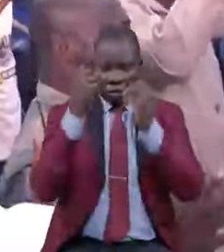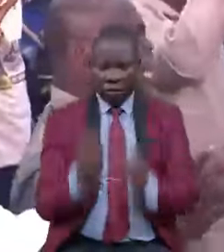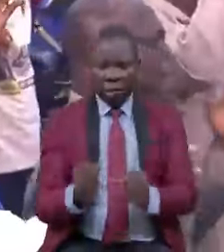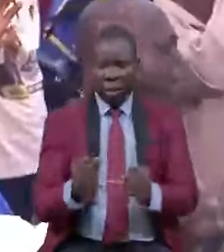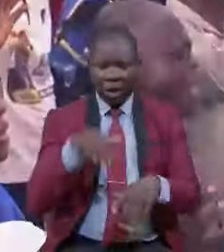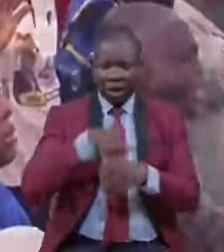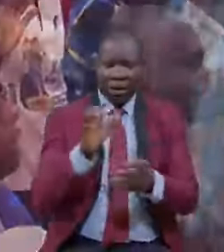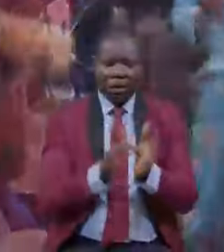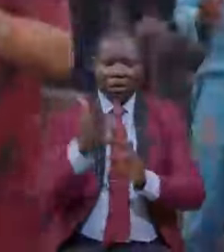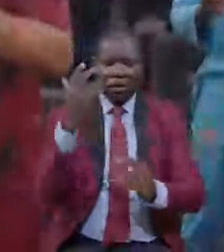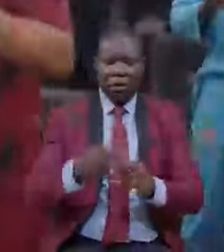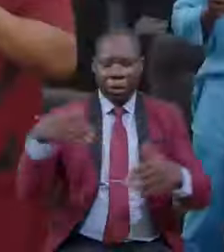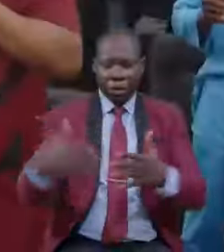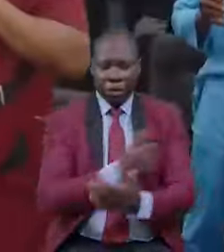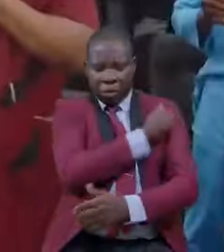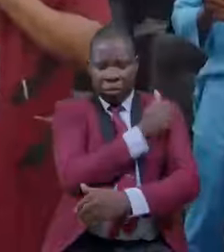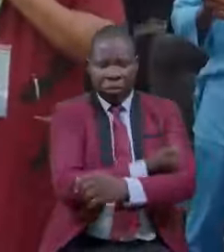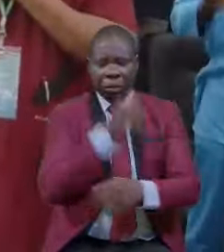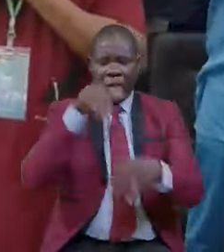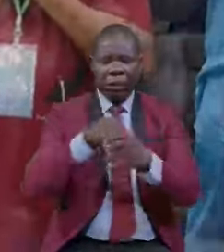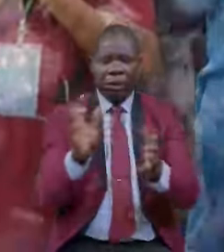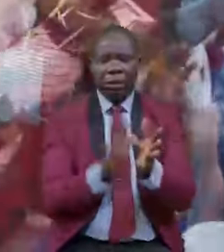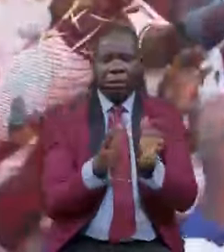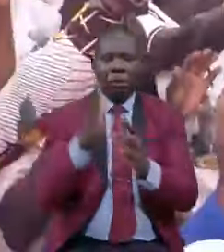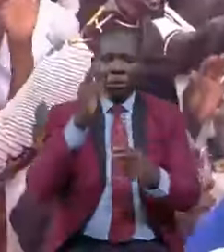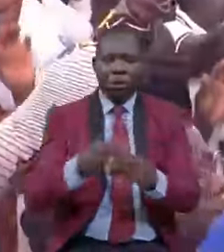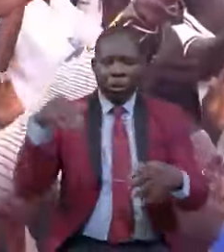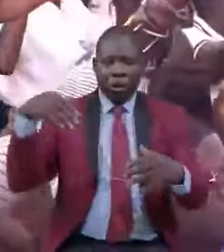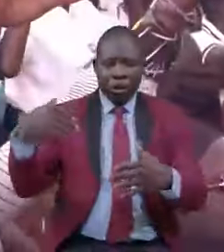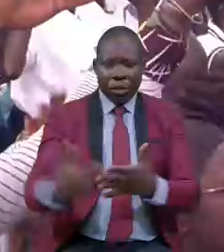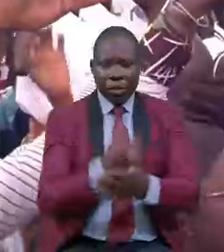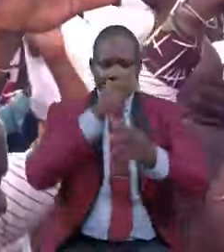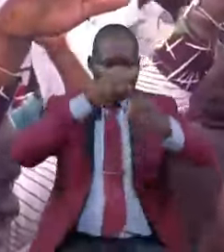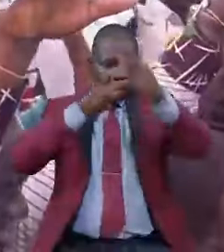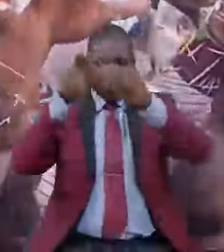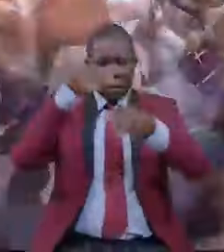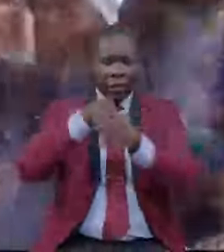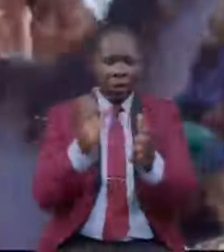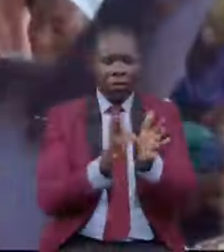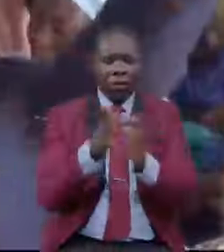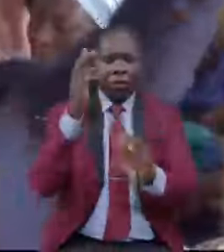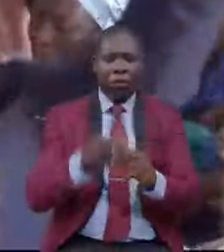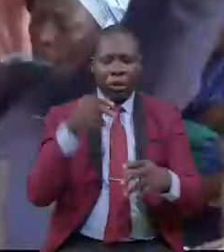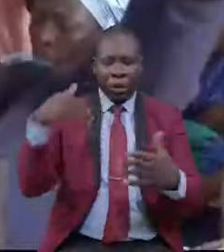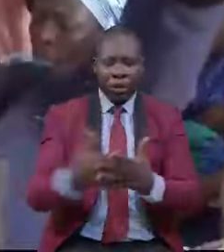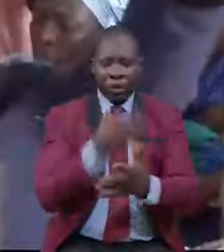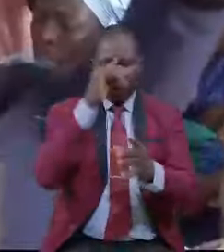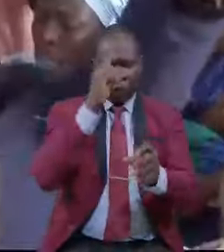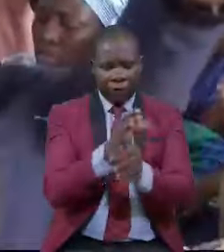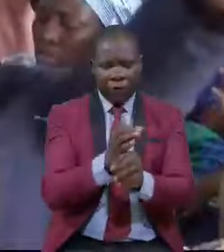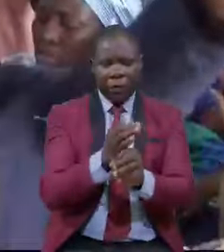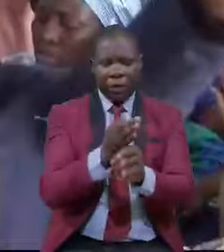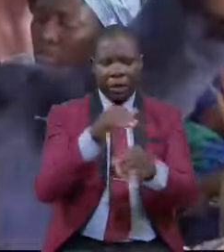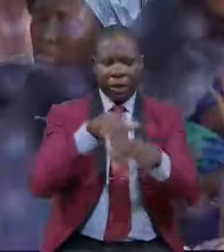authority. New vision. New faith. Grant you